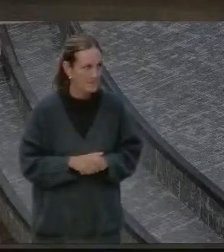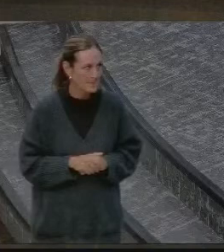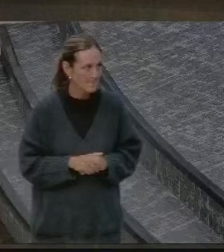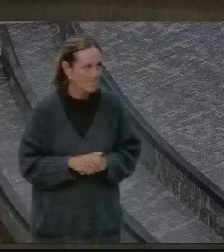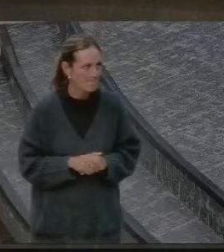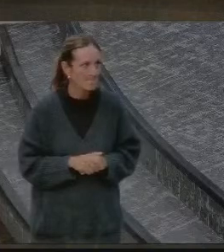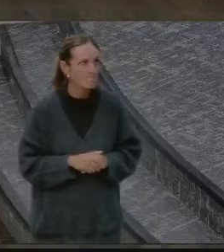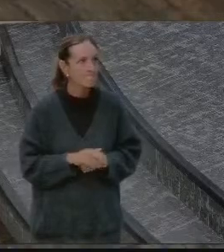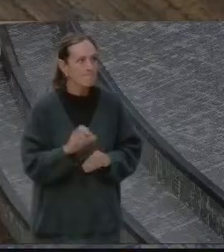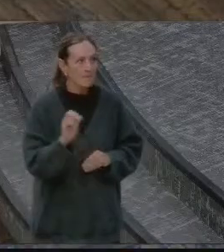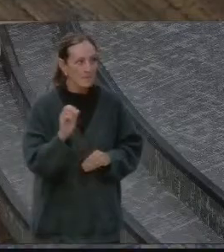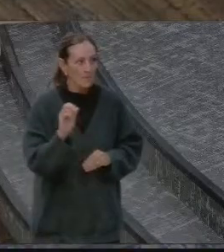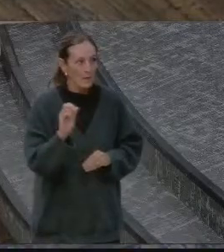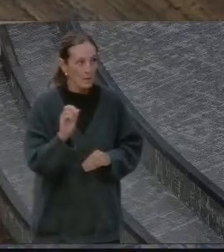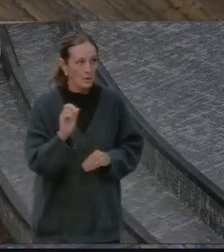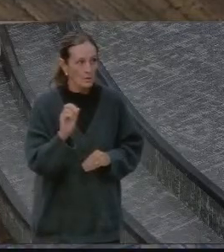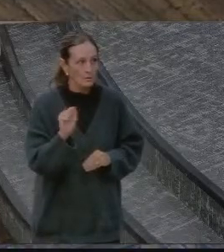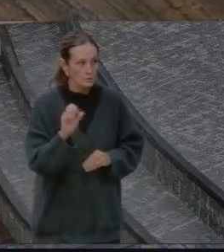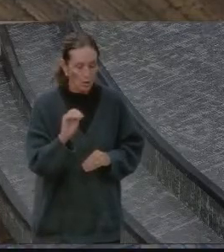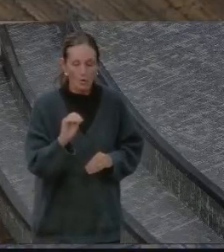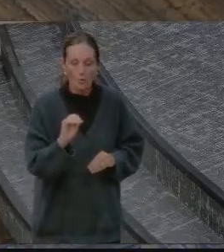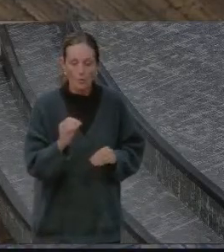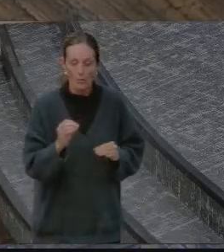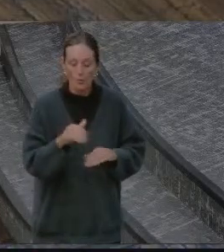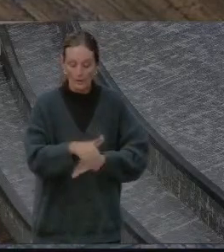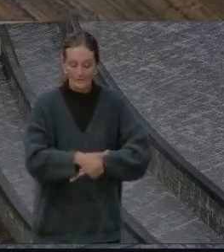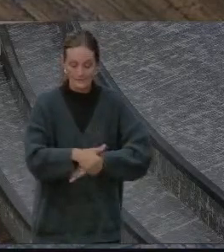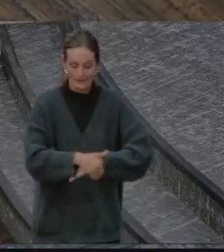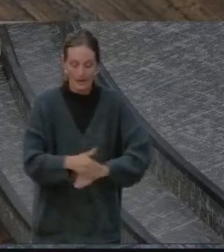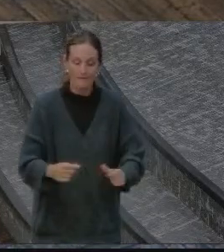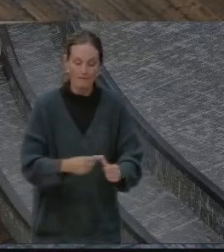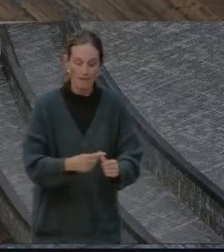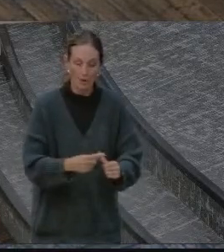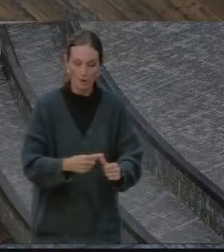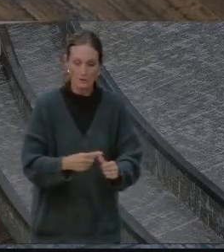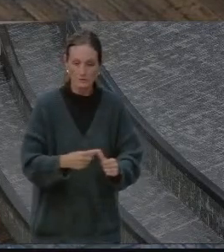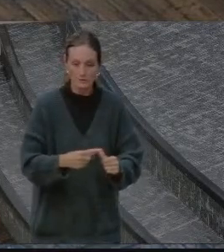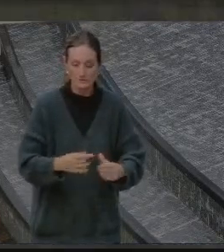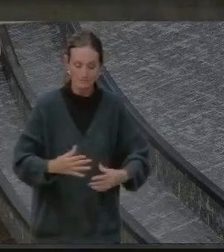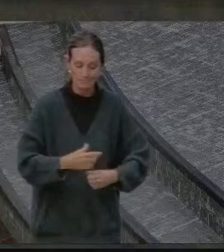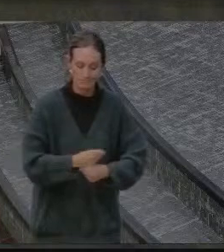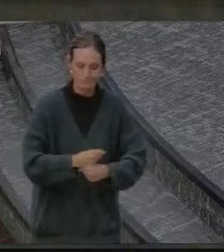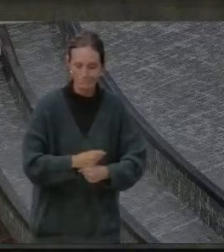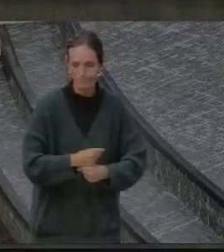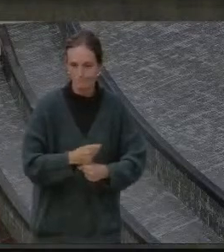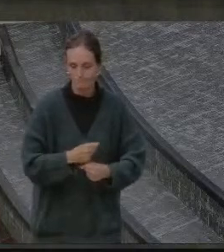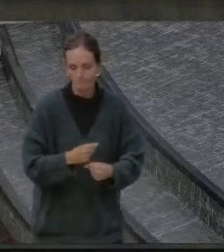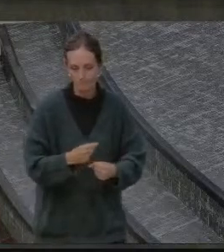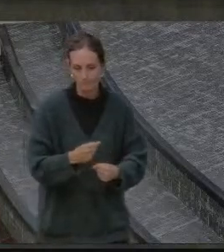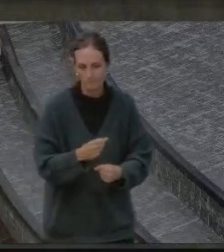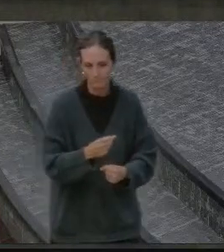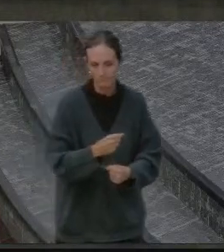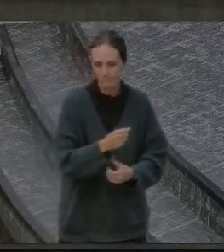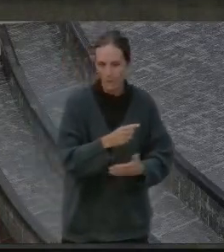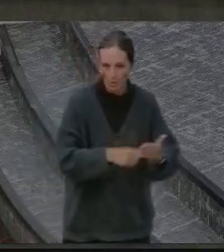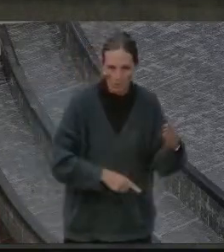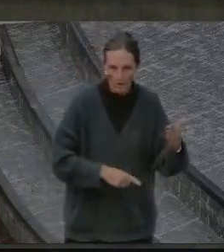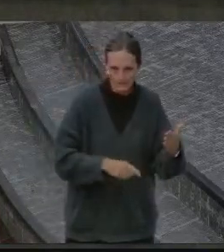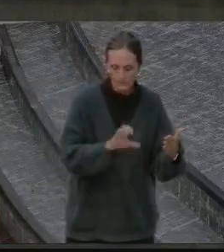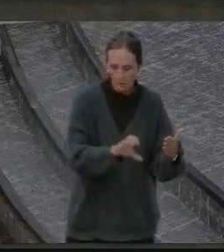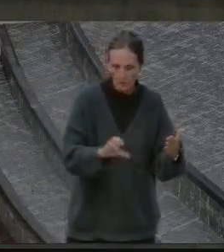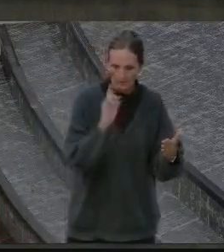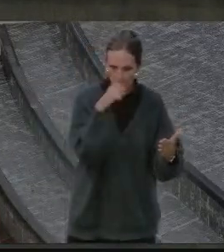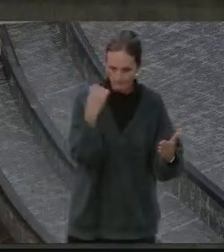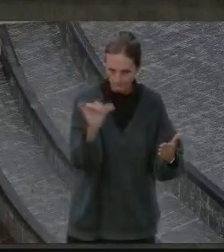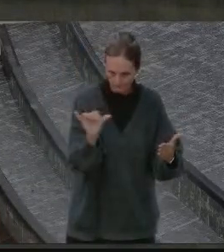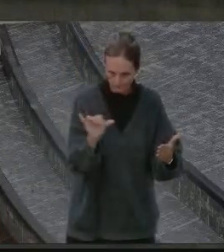So for tonight's presentation, I will first provide an overview of the state of school discipline in Clark County, and then I